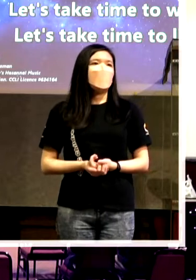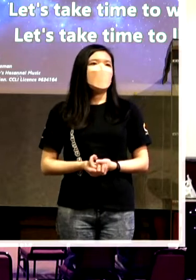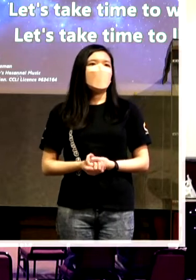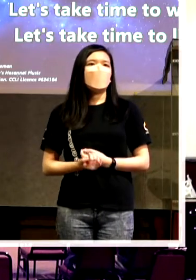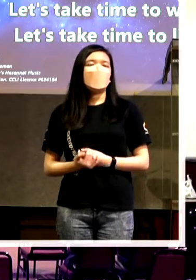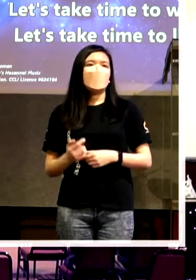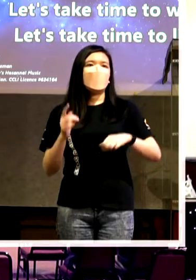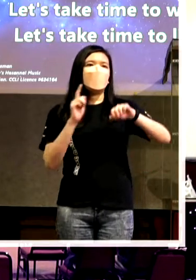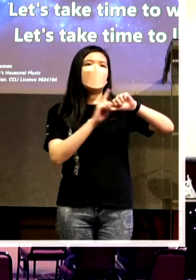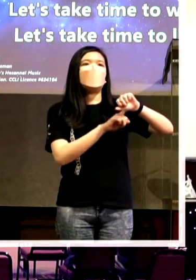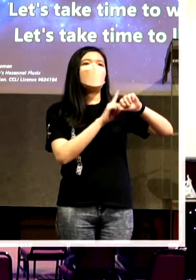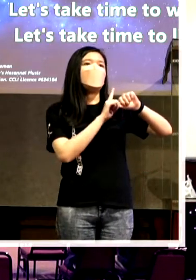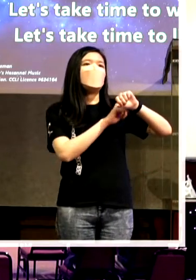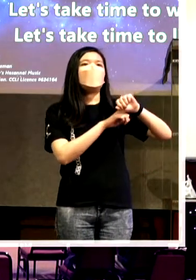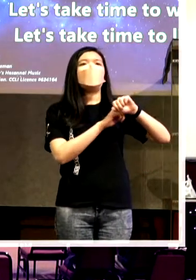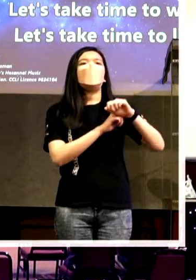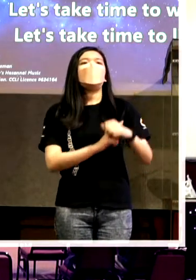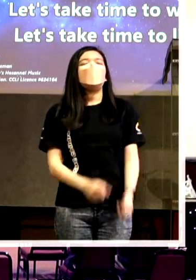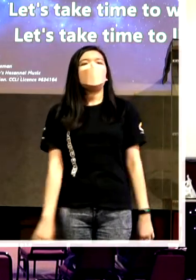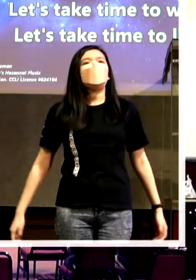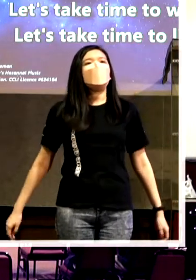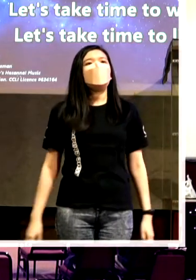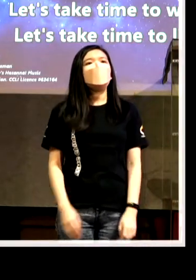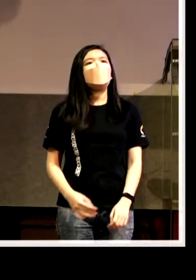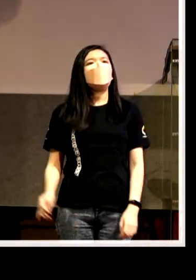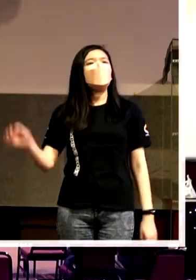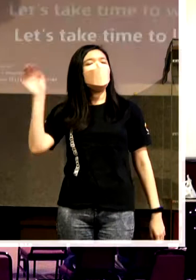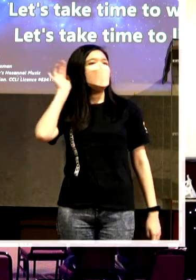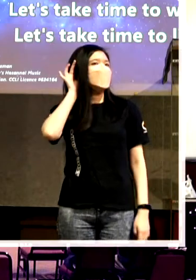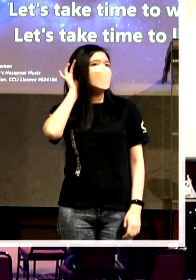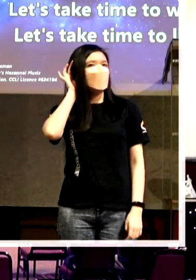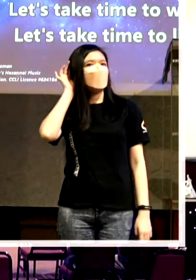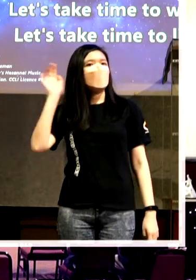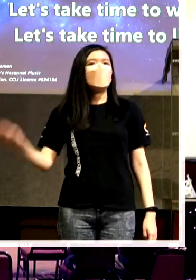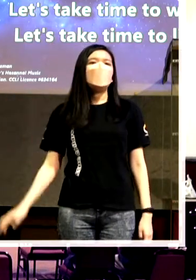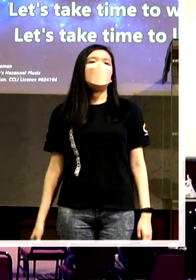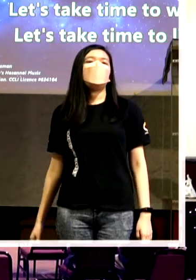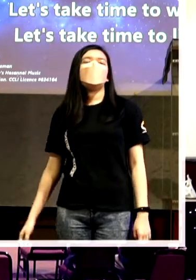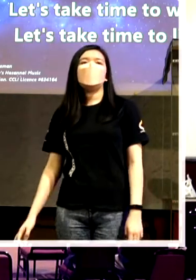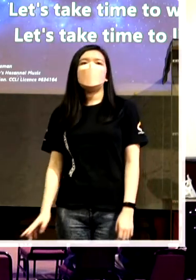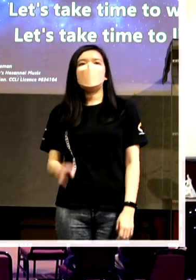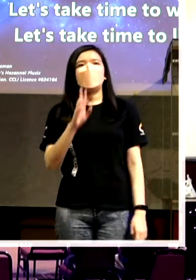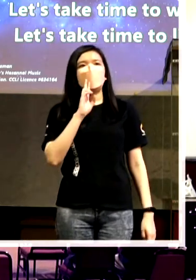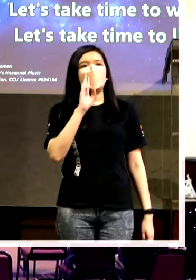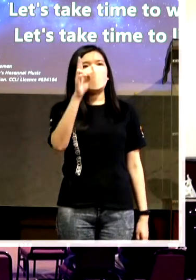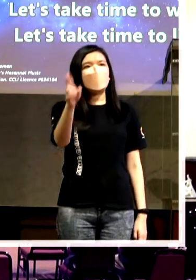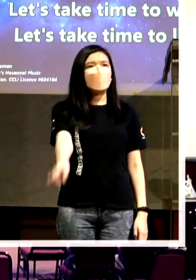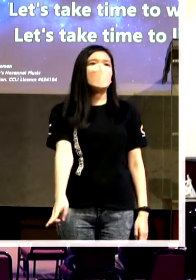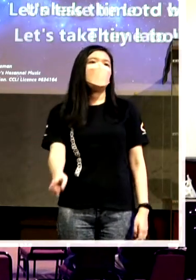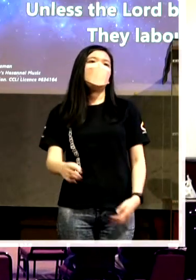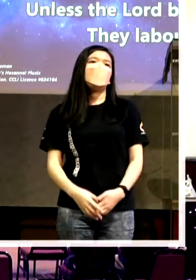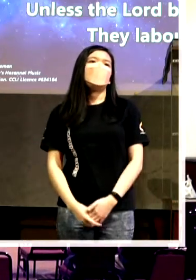Lord. Let's take time to listen to His